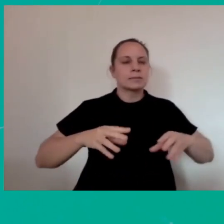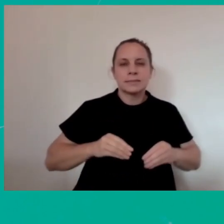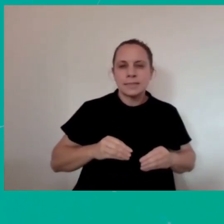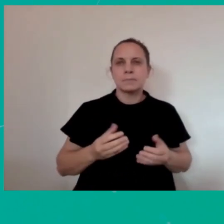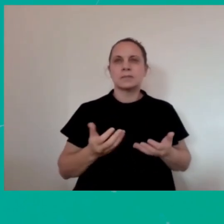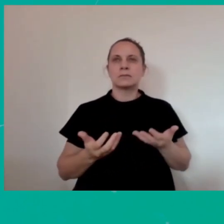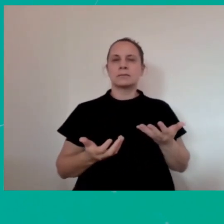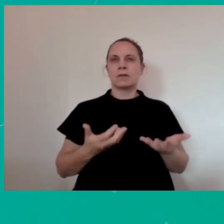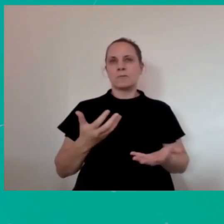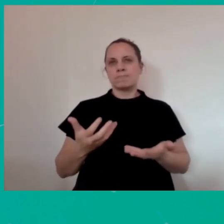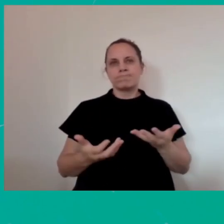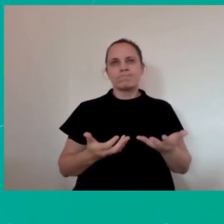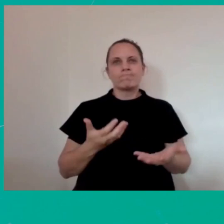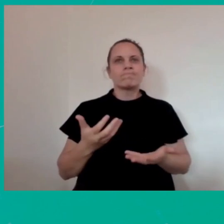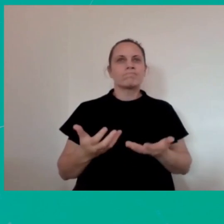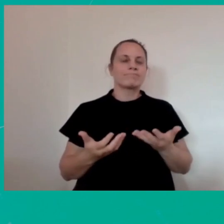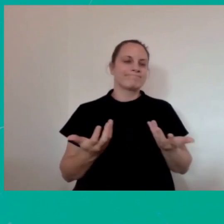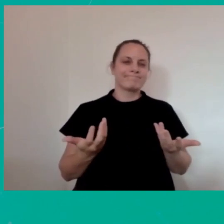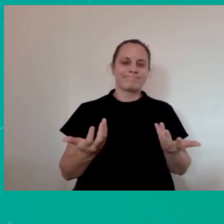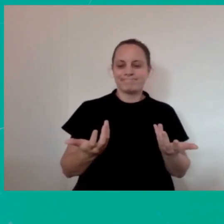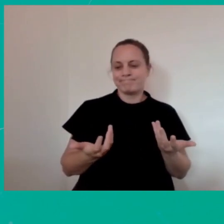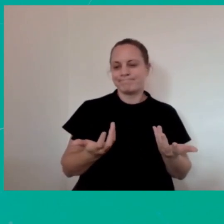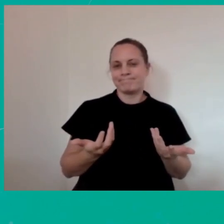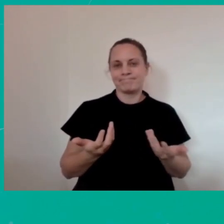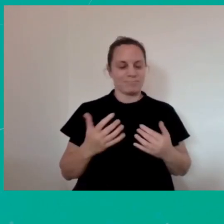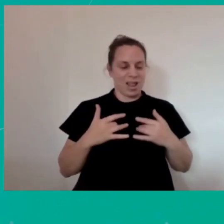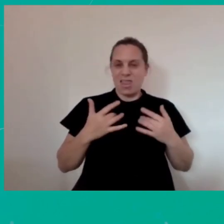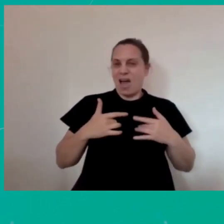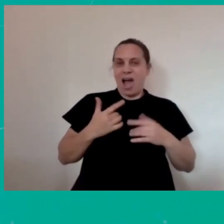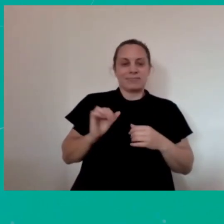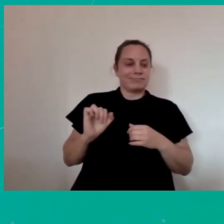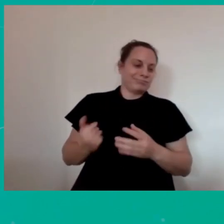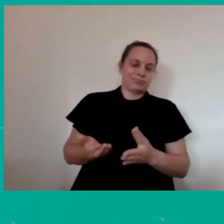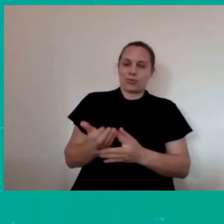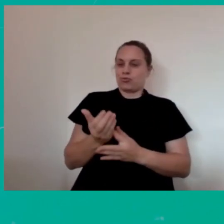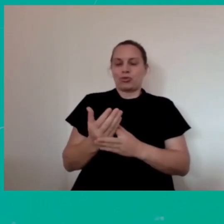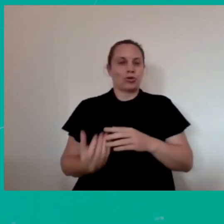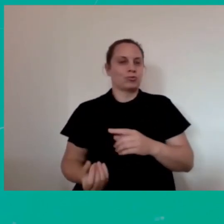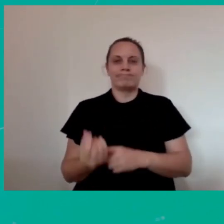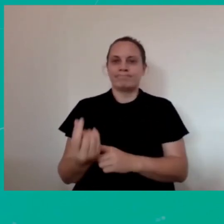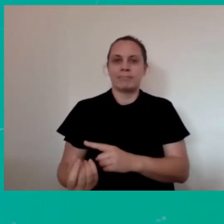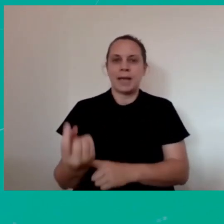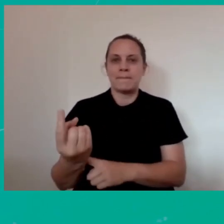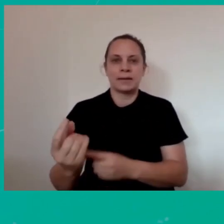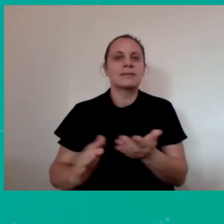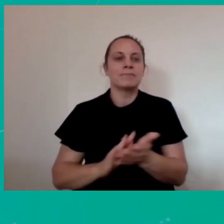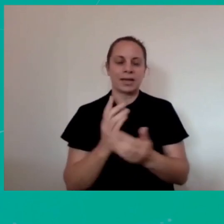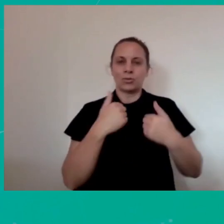existence for the lives of many disabled people, and therefore we have silenced it.